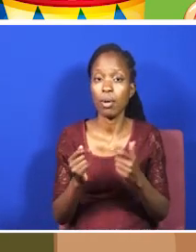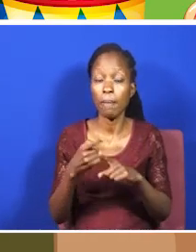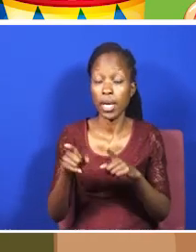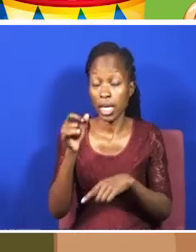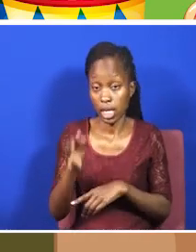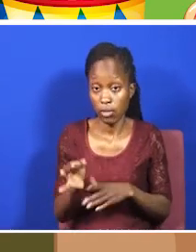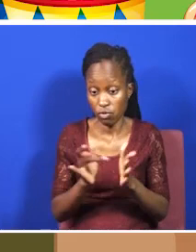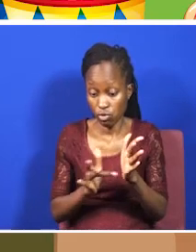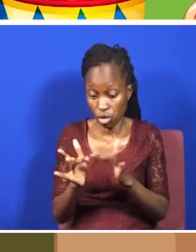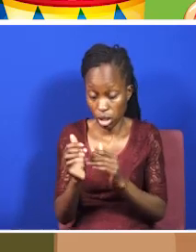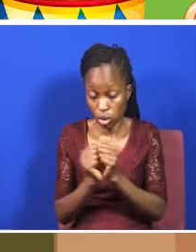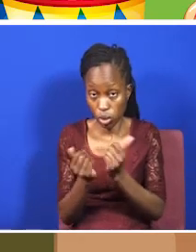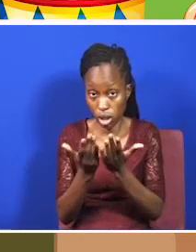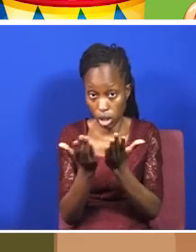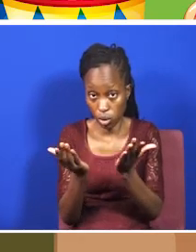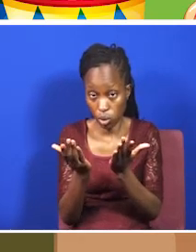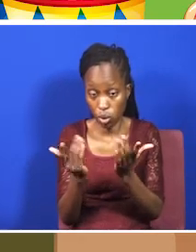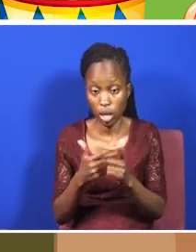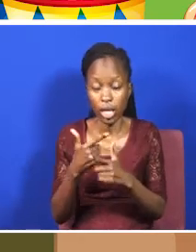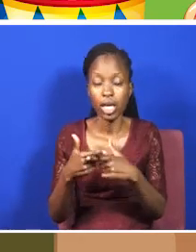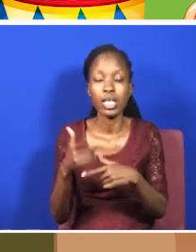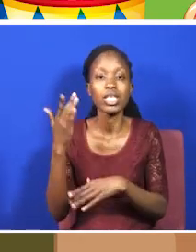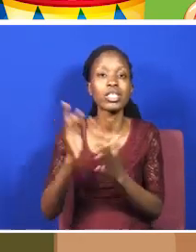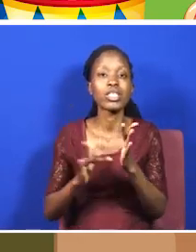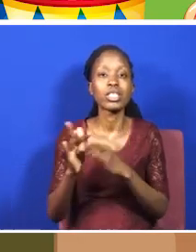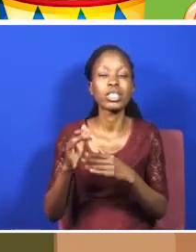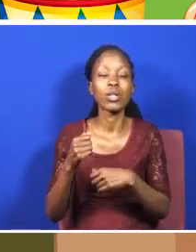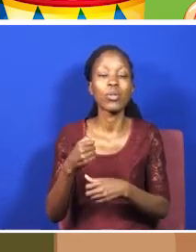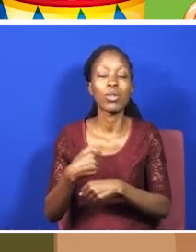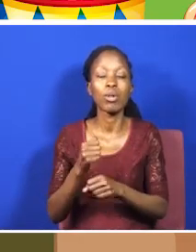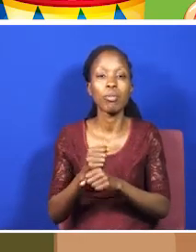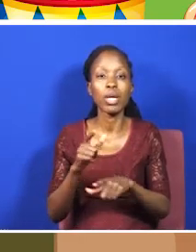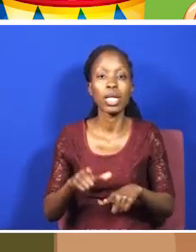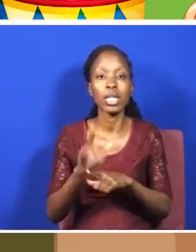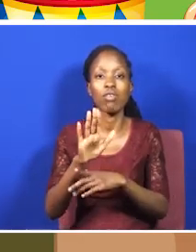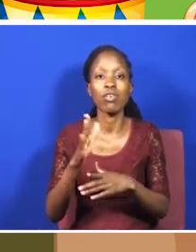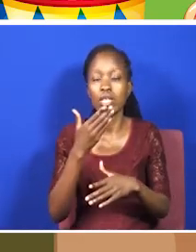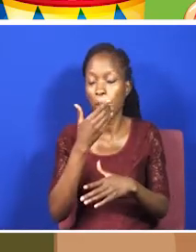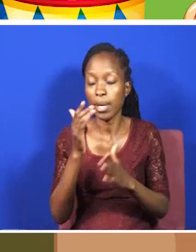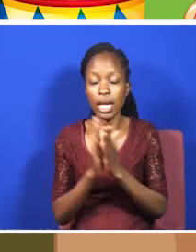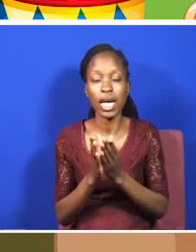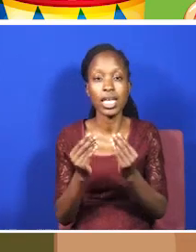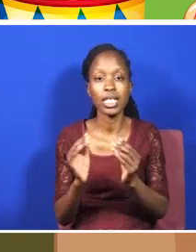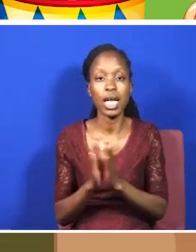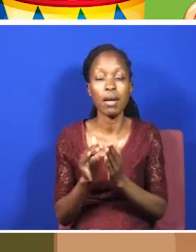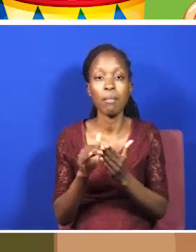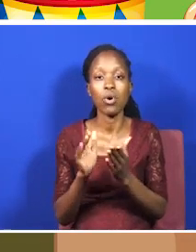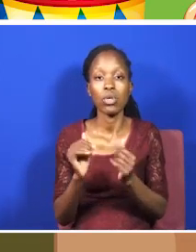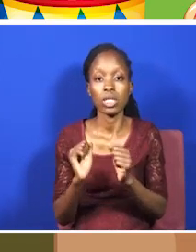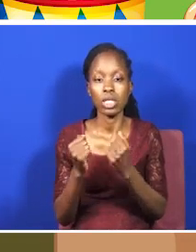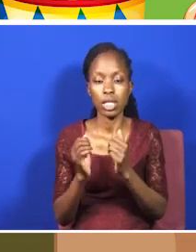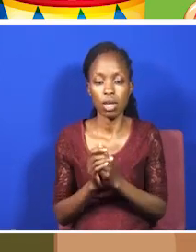Sometimes bad things may happen to us. But if Jesus is with us, he makes our life